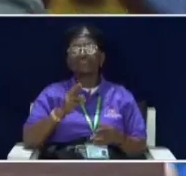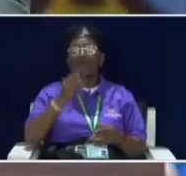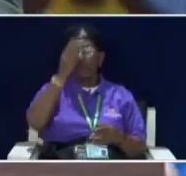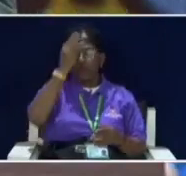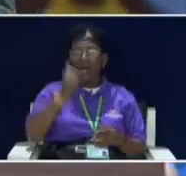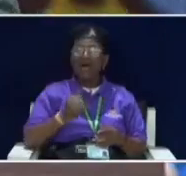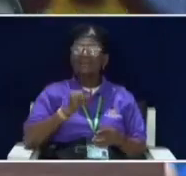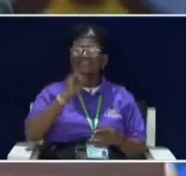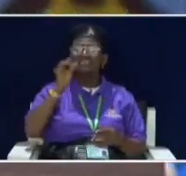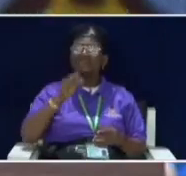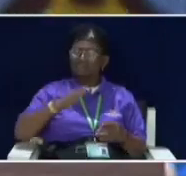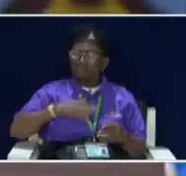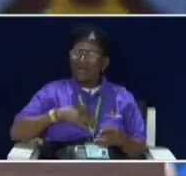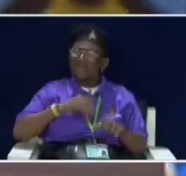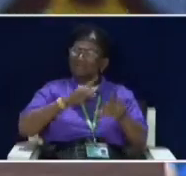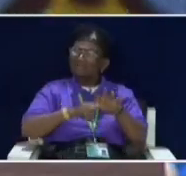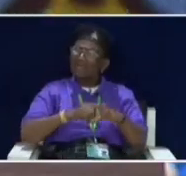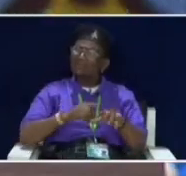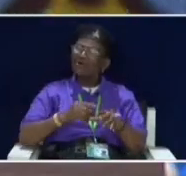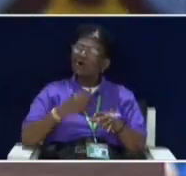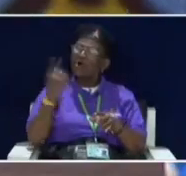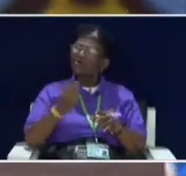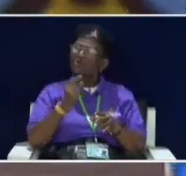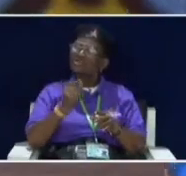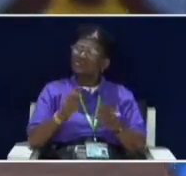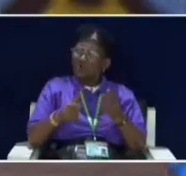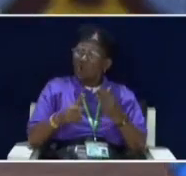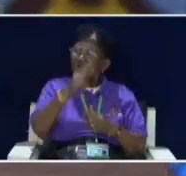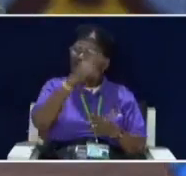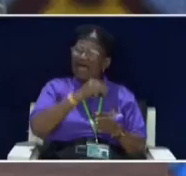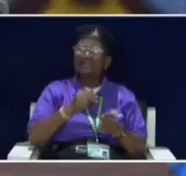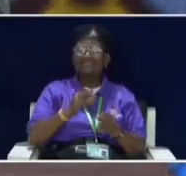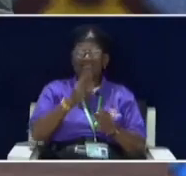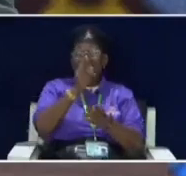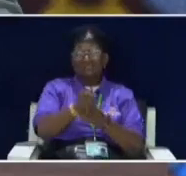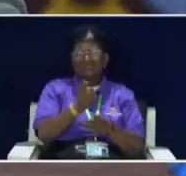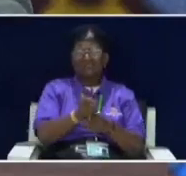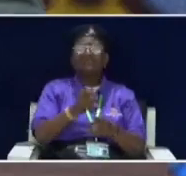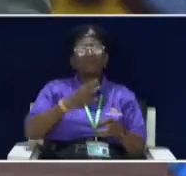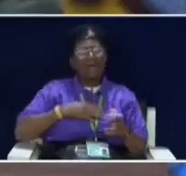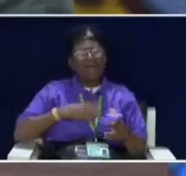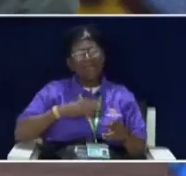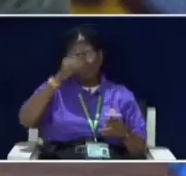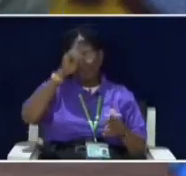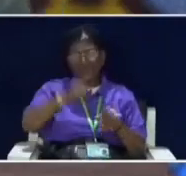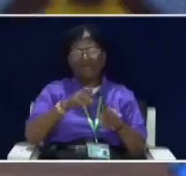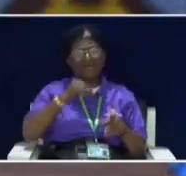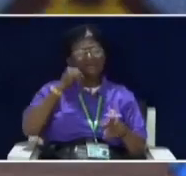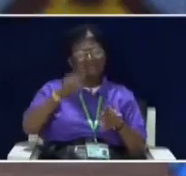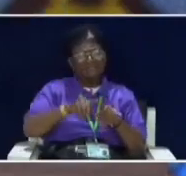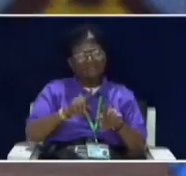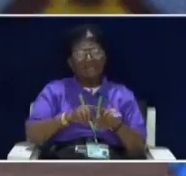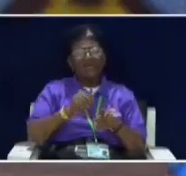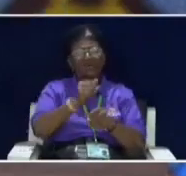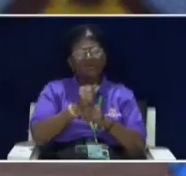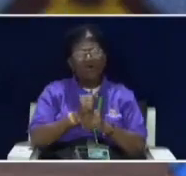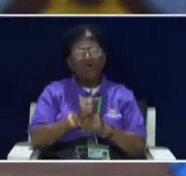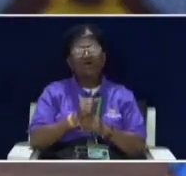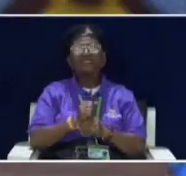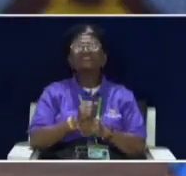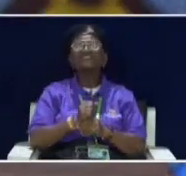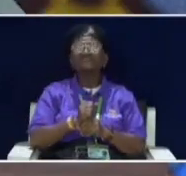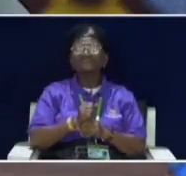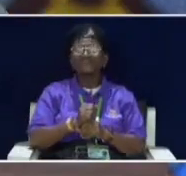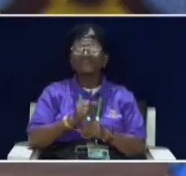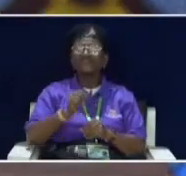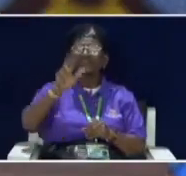my time always cut and reduced? My brothers and sisters that were here yesterday got 30 minutes. I only have